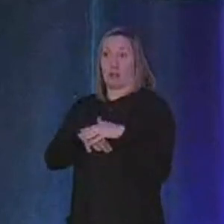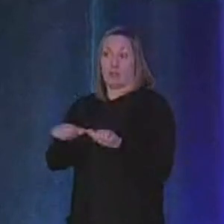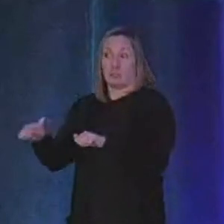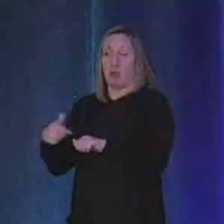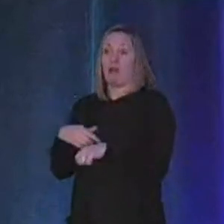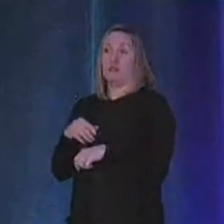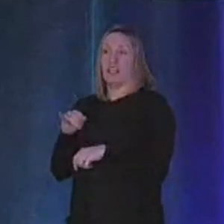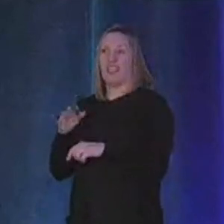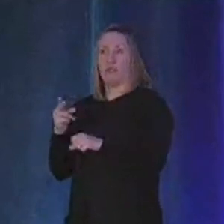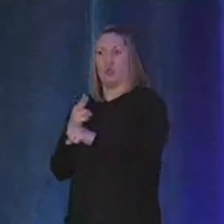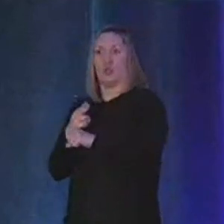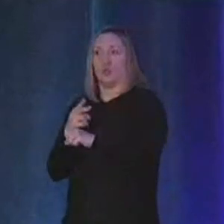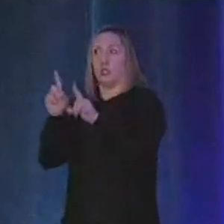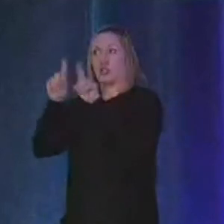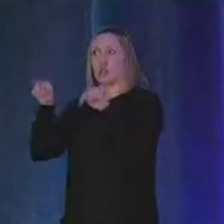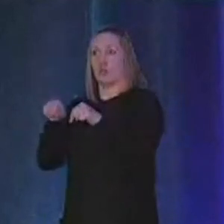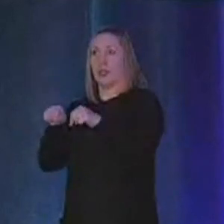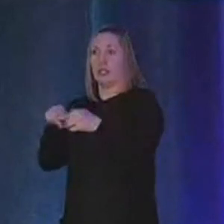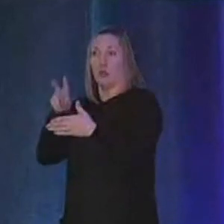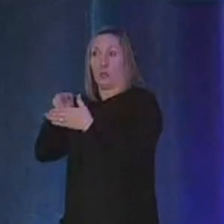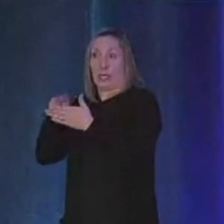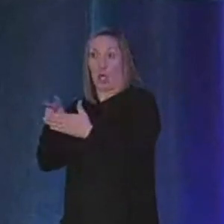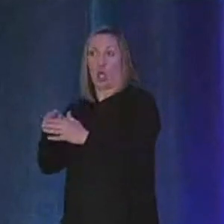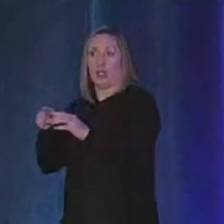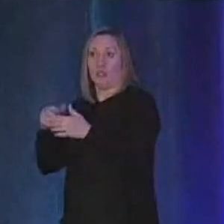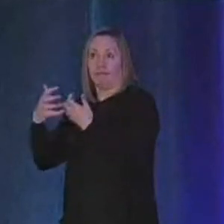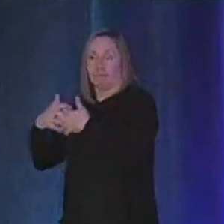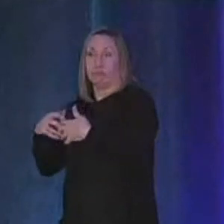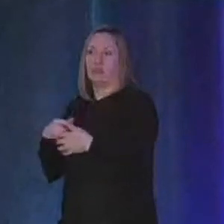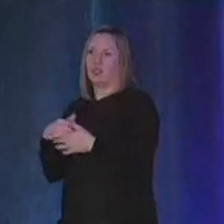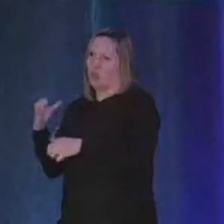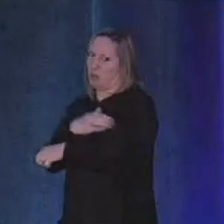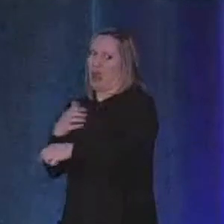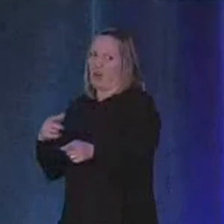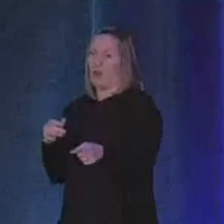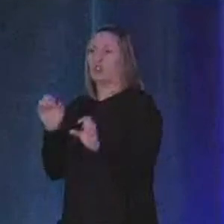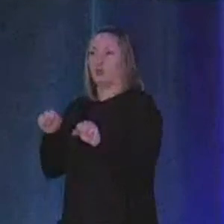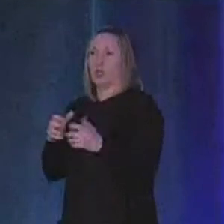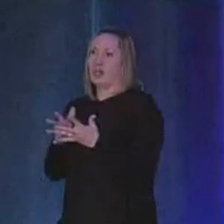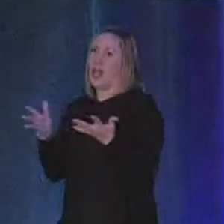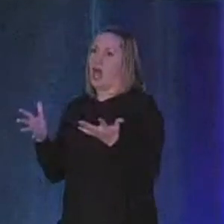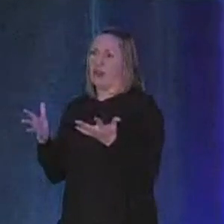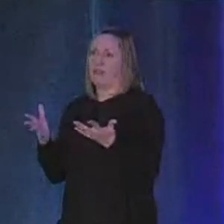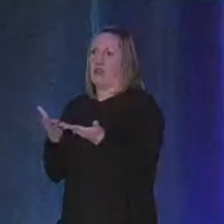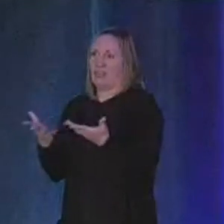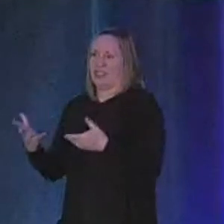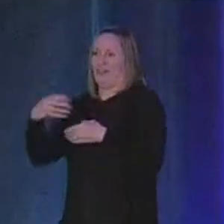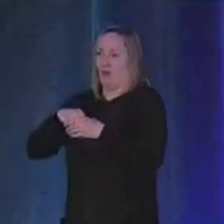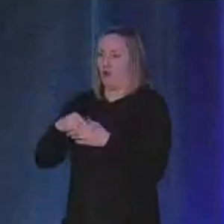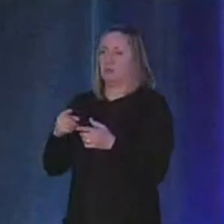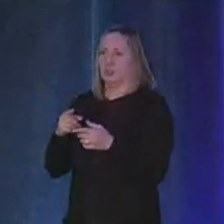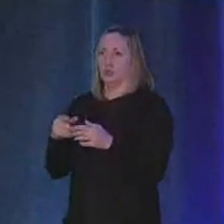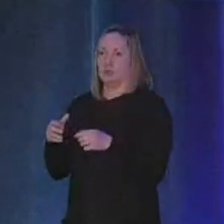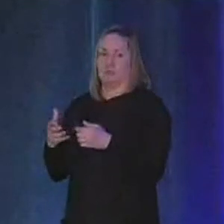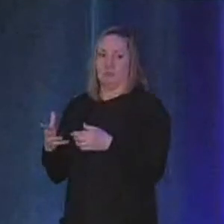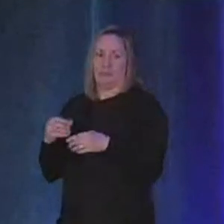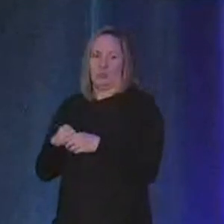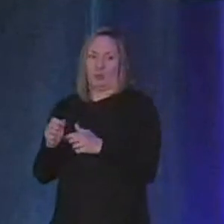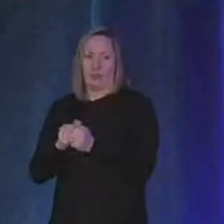a screen reader user, that's really powerful. You can actually get quite a bit of surface area to cover stuff.